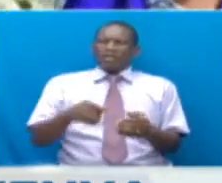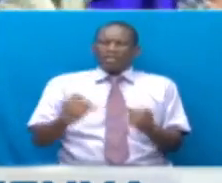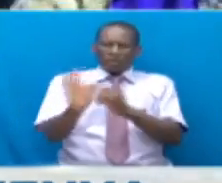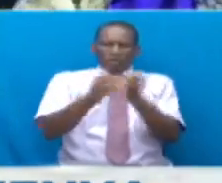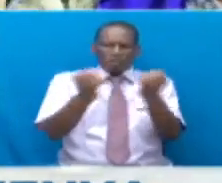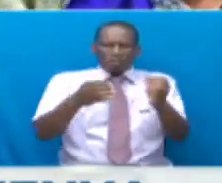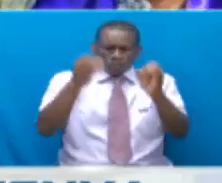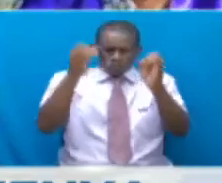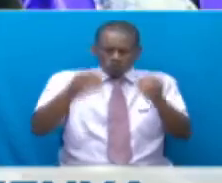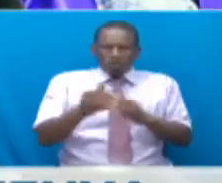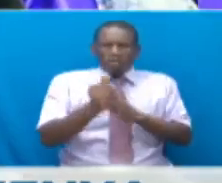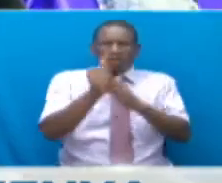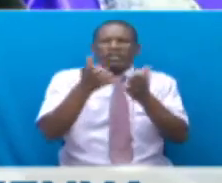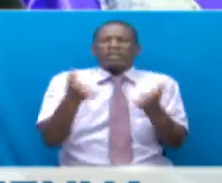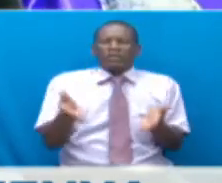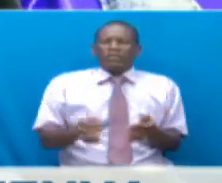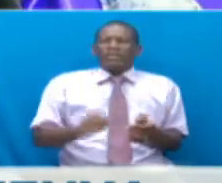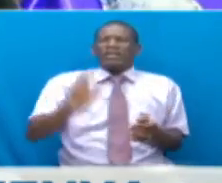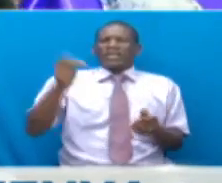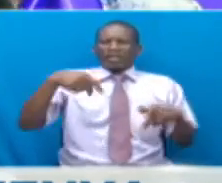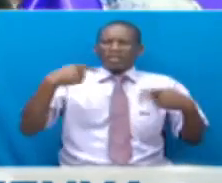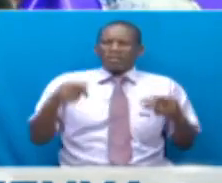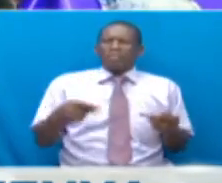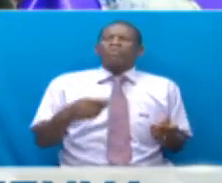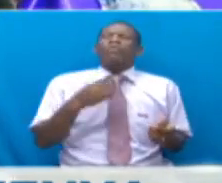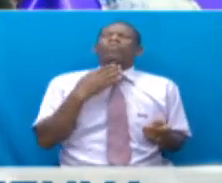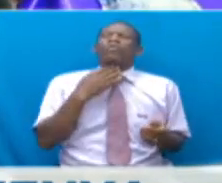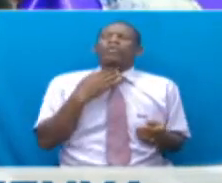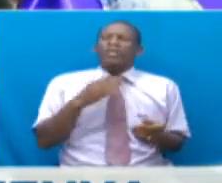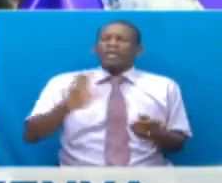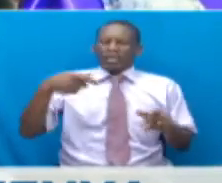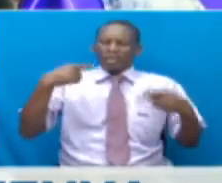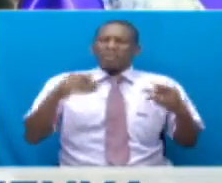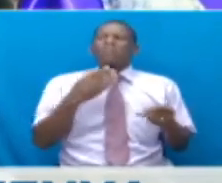in its leadership. Kenyans want